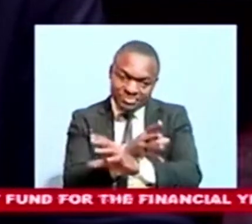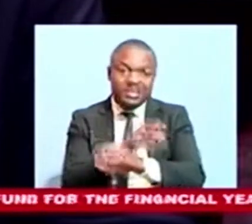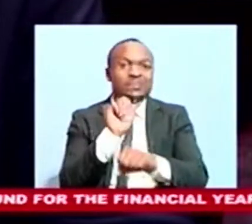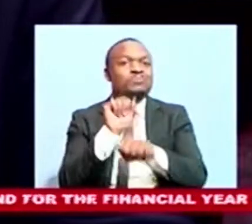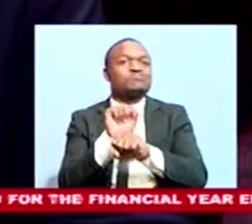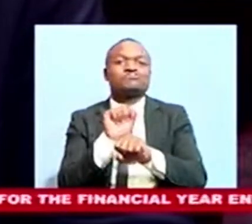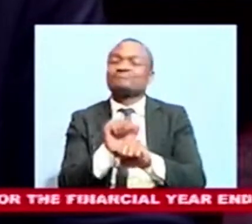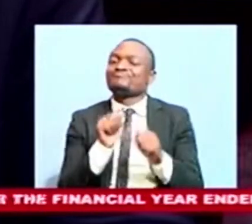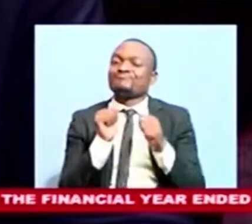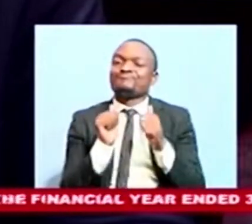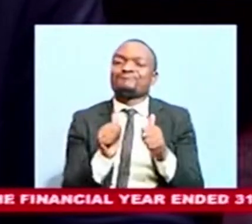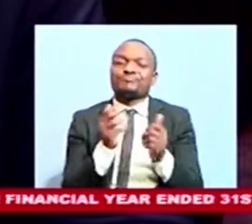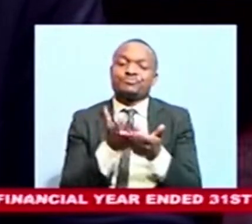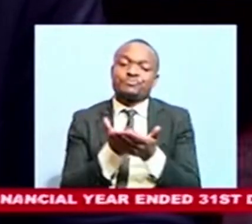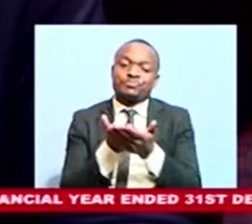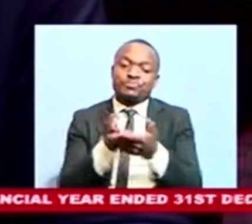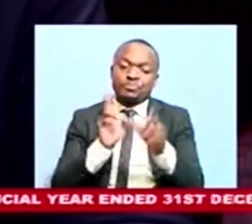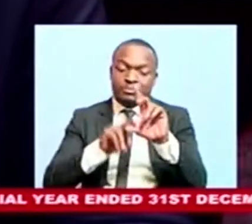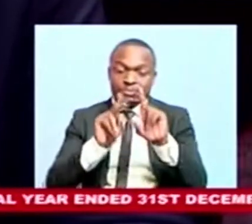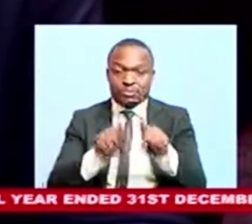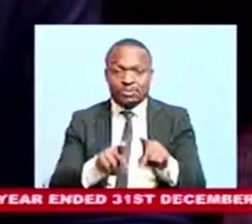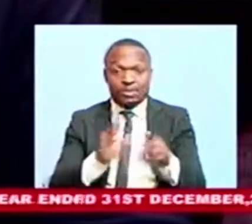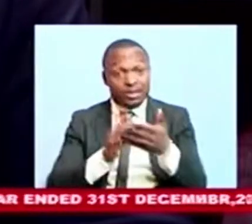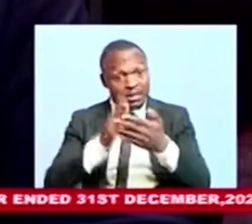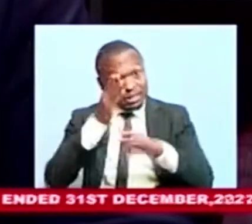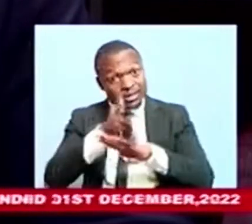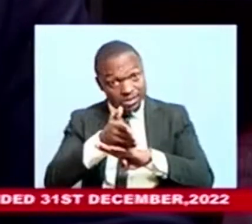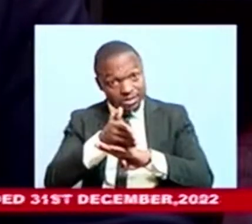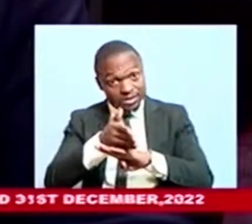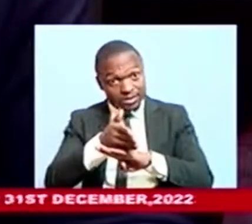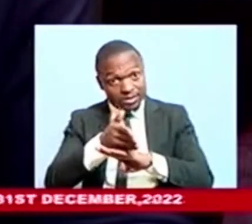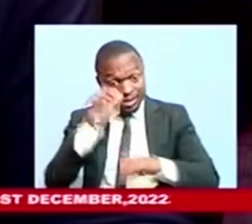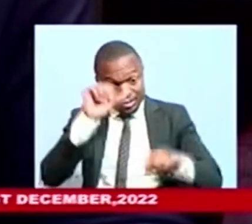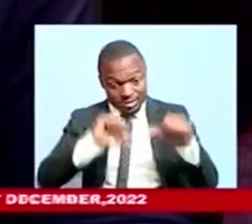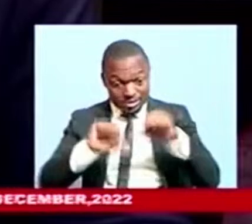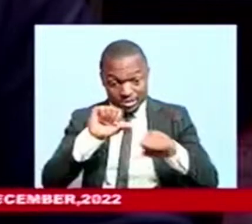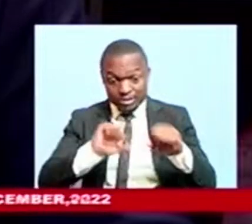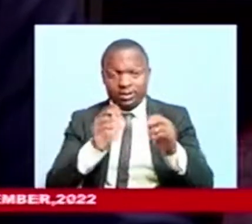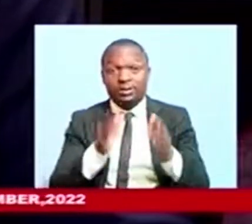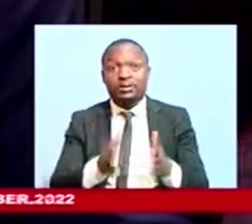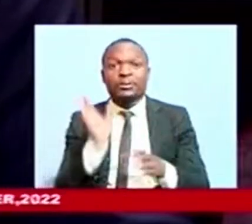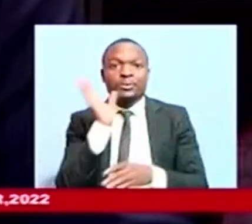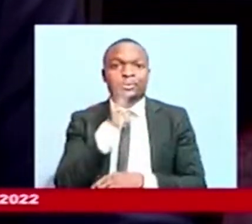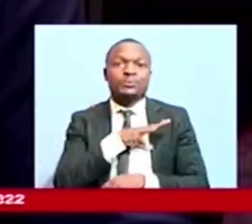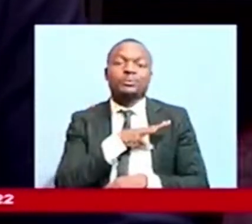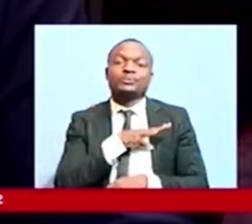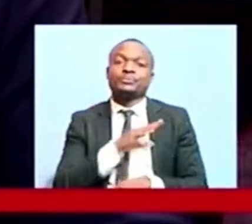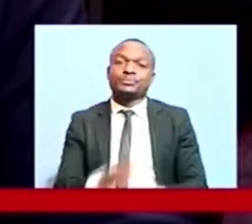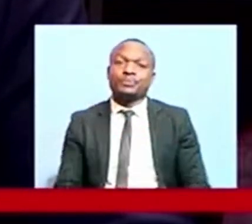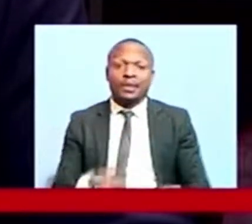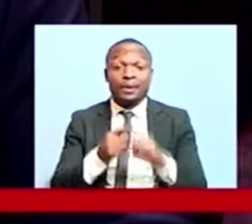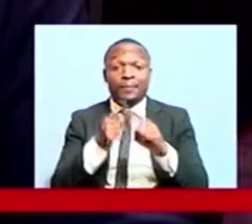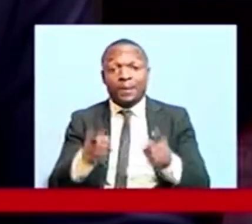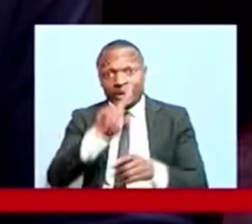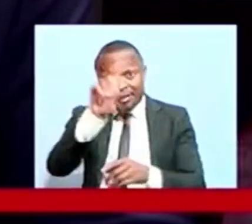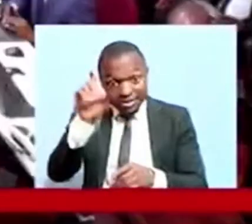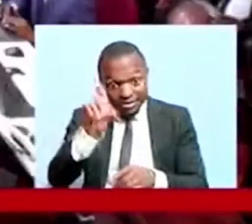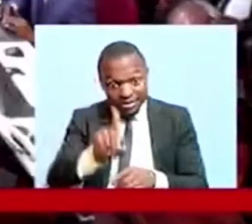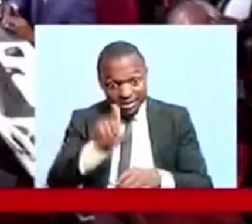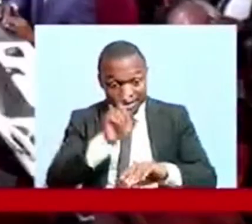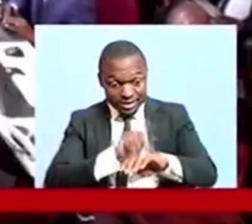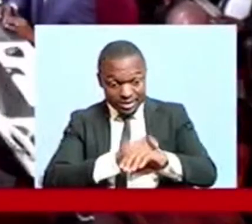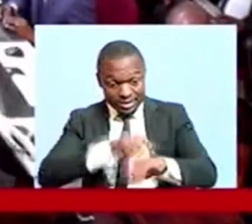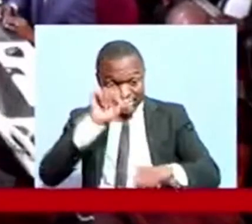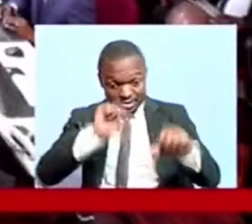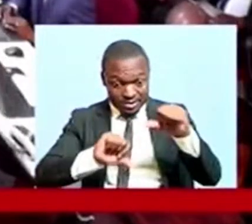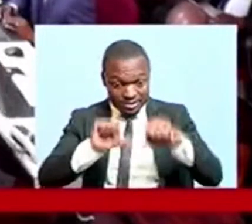operational. I submit, Chair. That was after the... Yes. After the auditors audit. left. Yes. But the question is, during the time